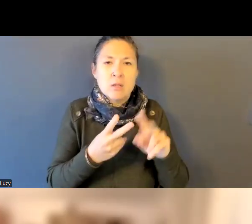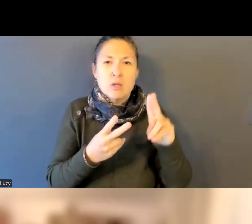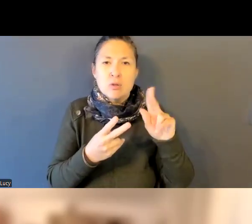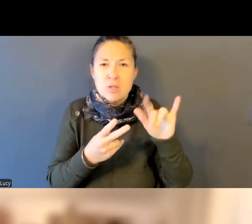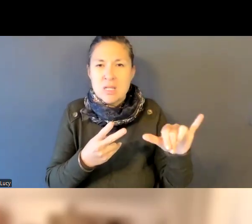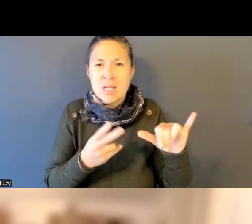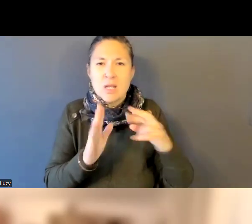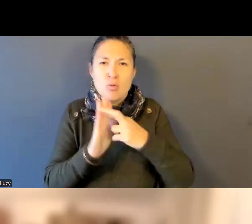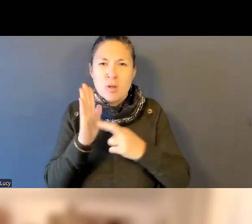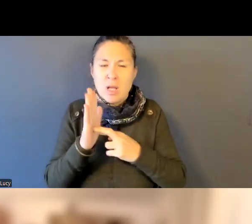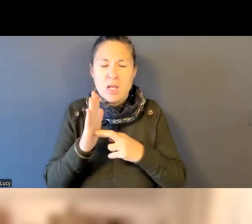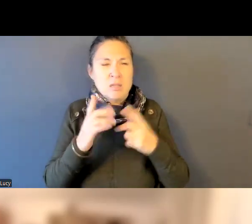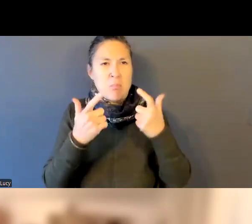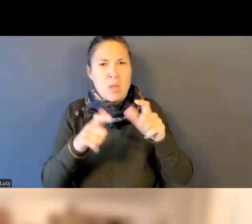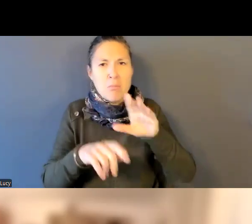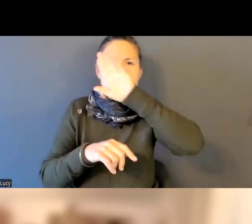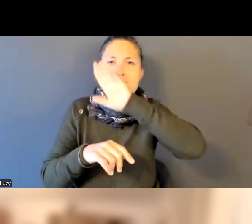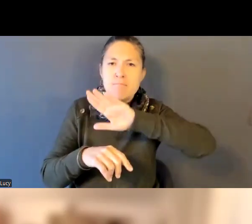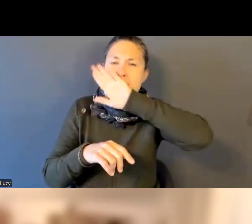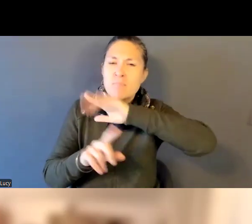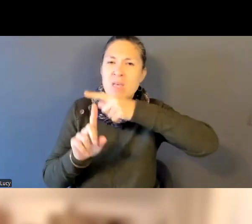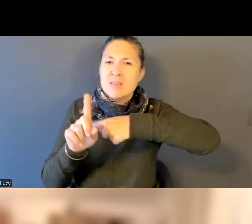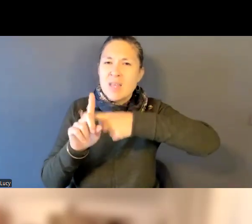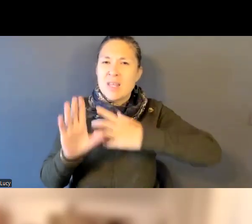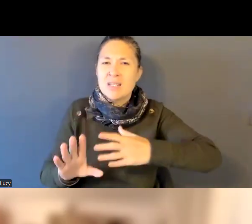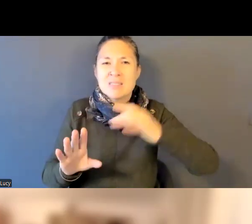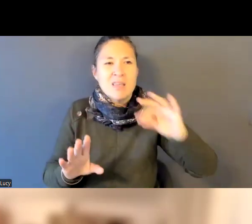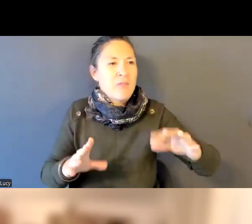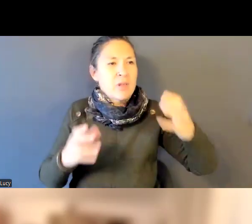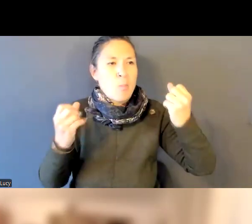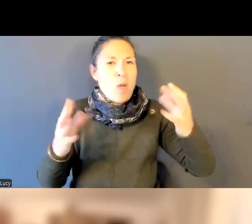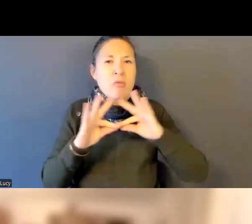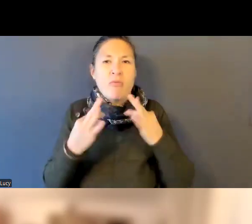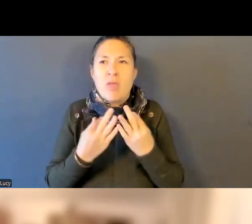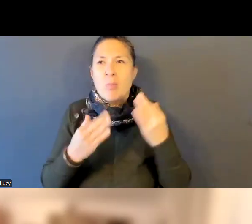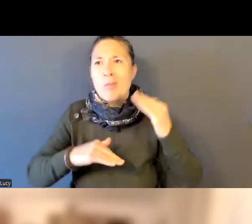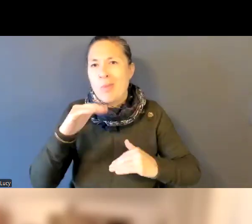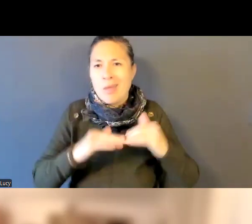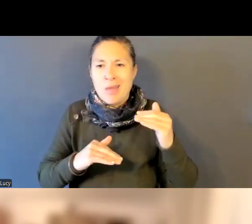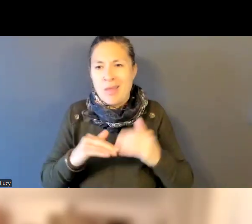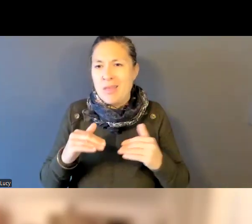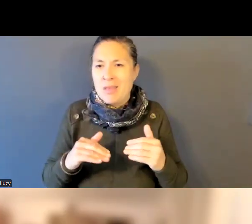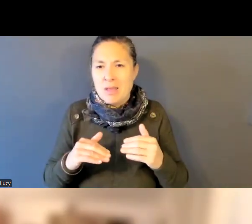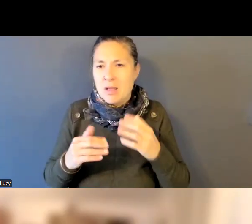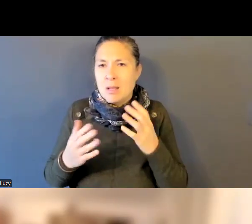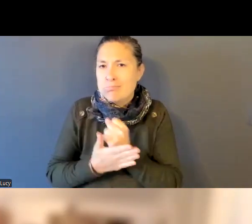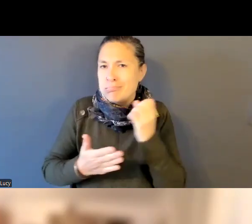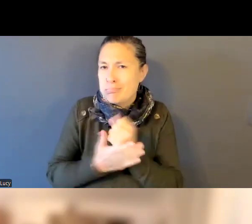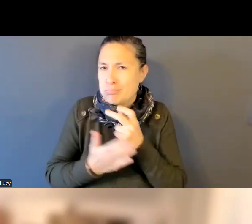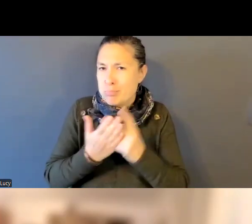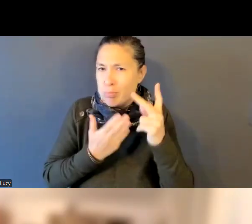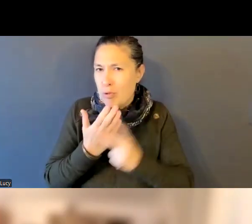for tenants in multifamily, buildings to take advantage of different programs.